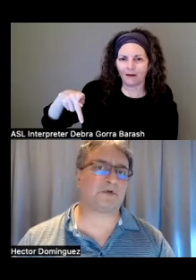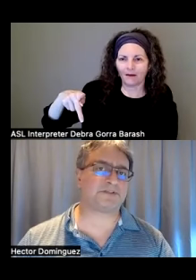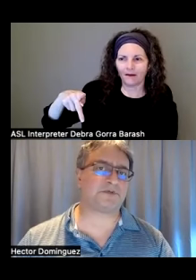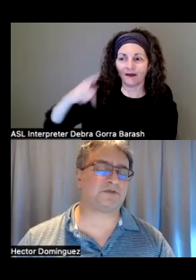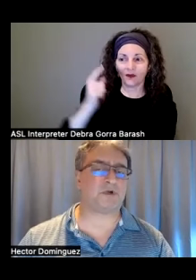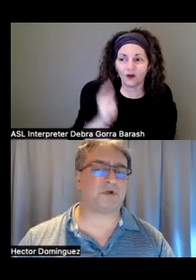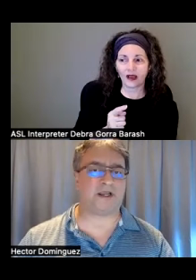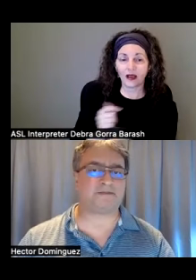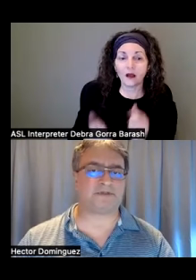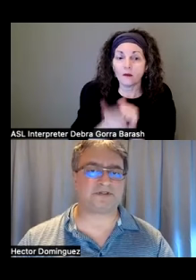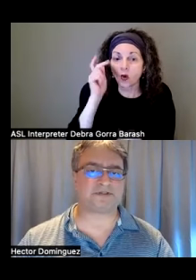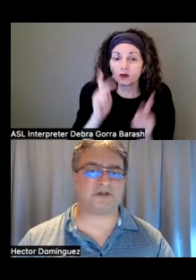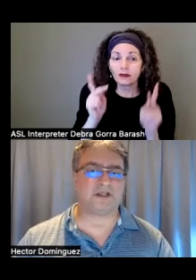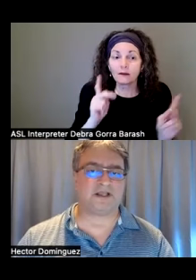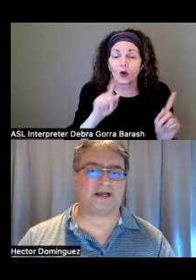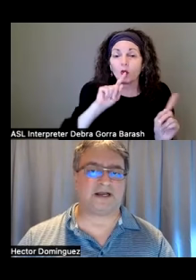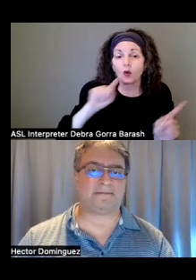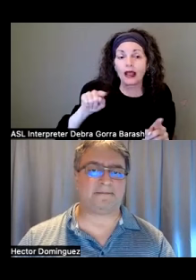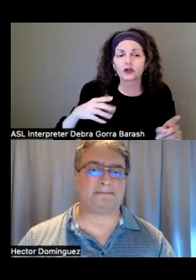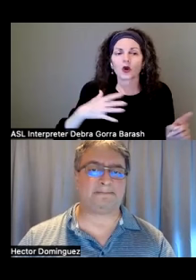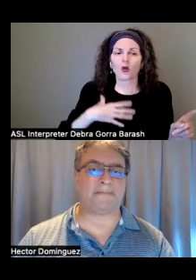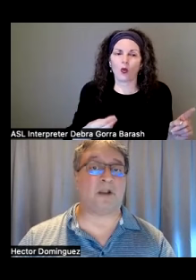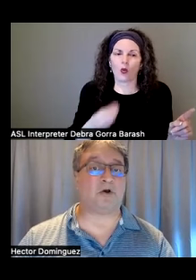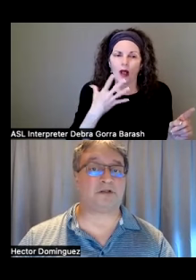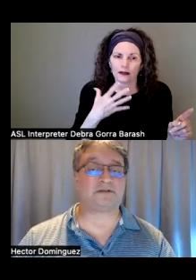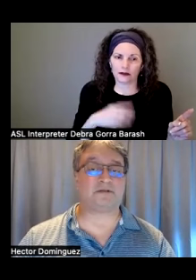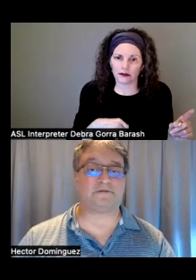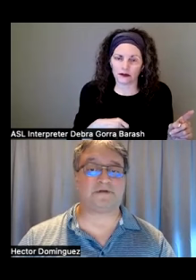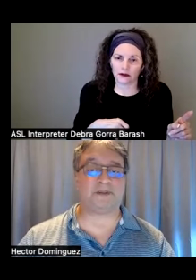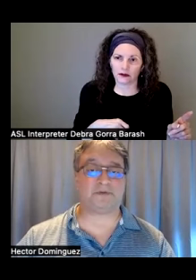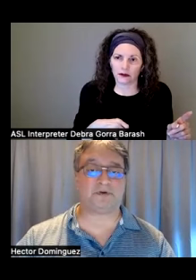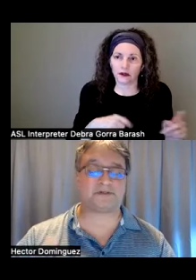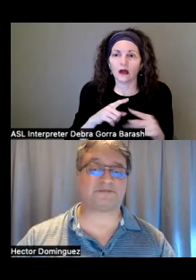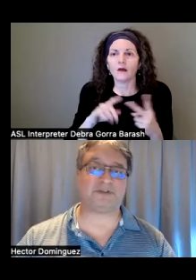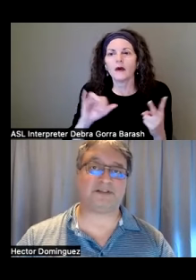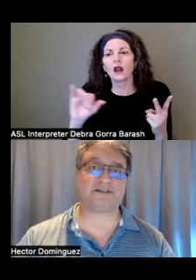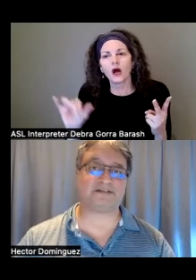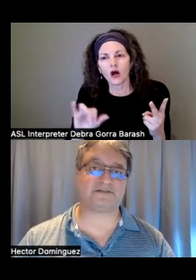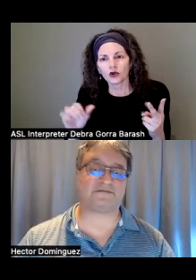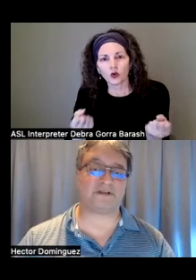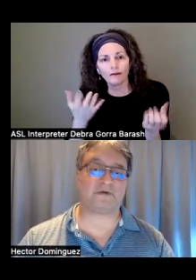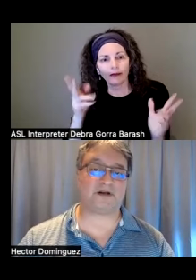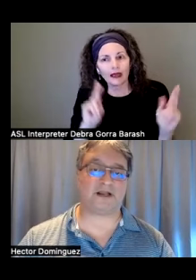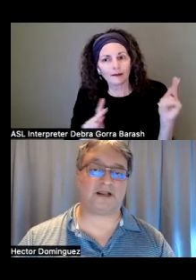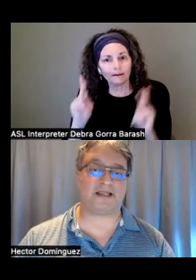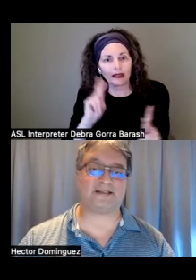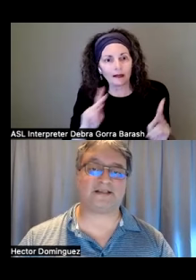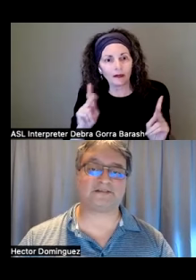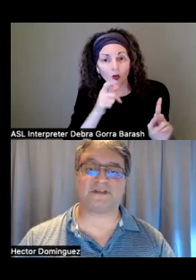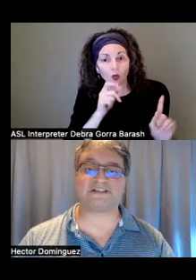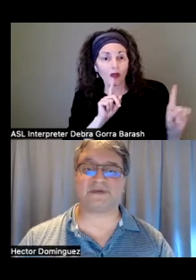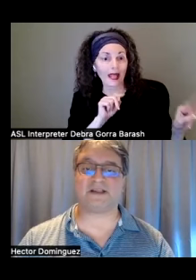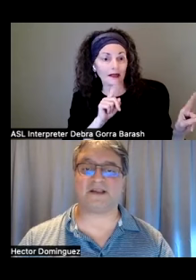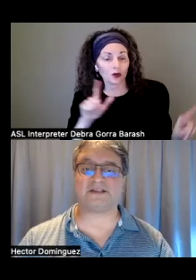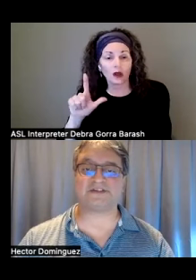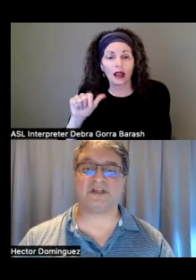of the people who responded were white, but also a lot of people responding this survey were Latinx